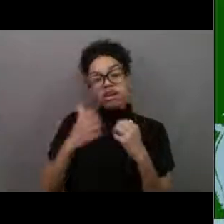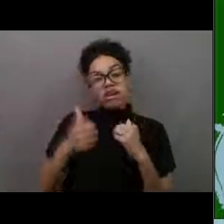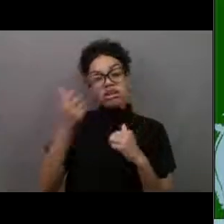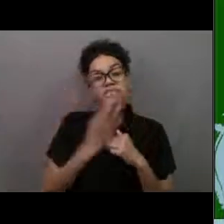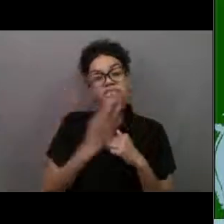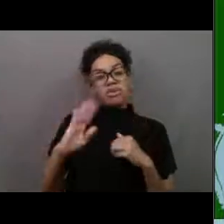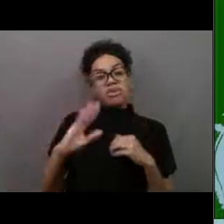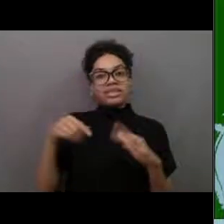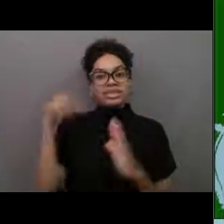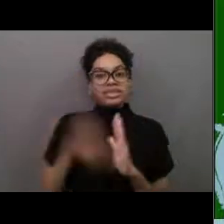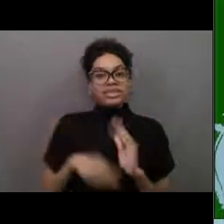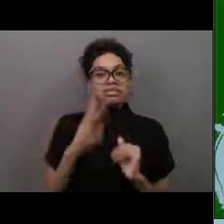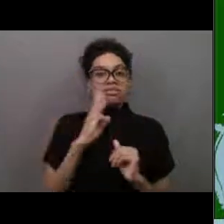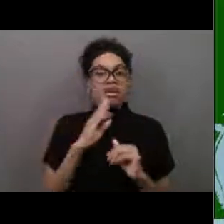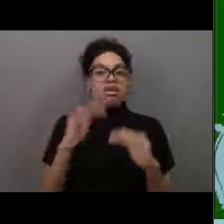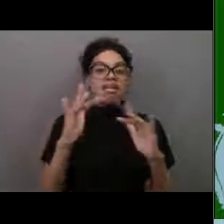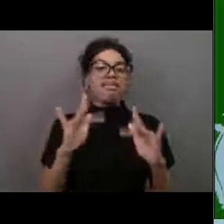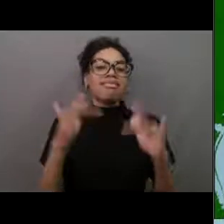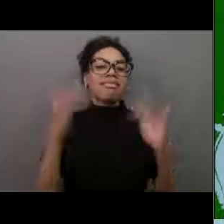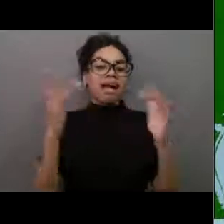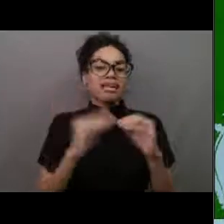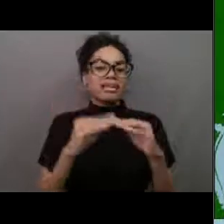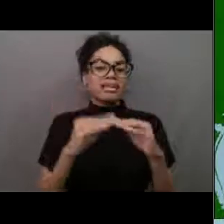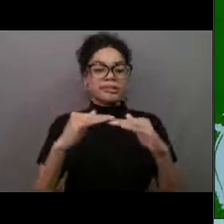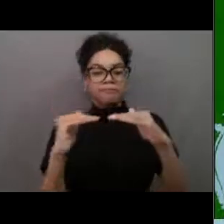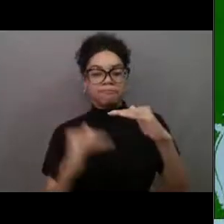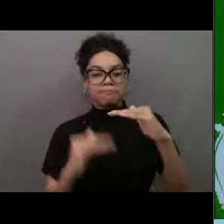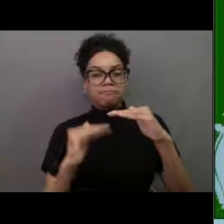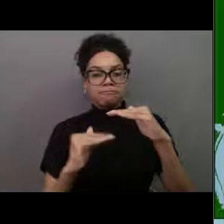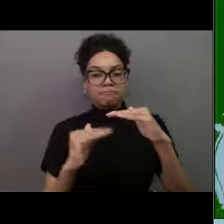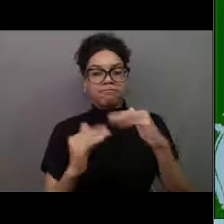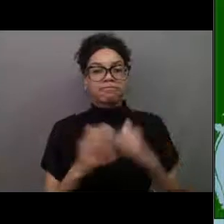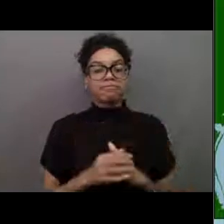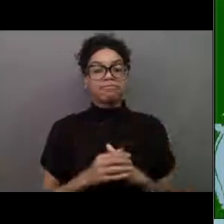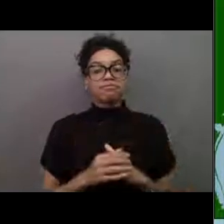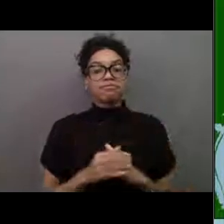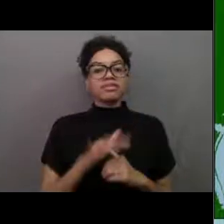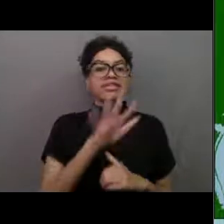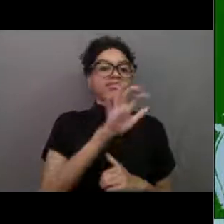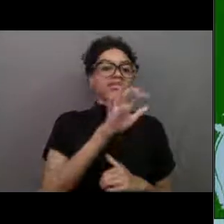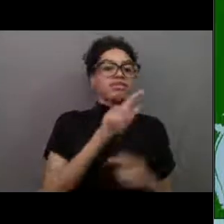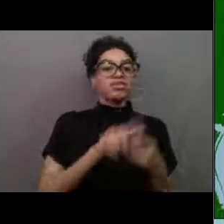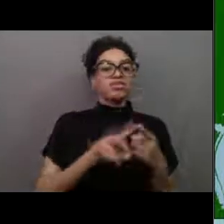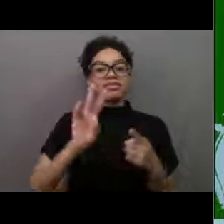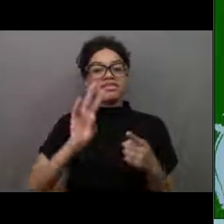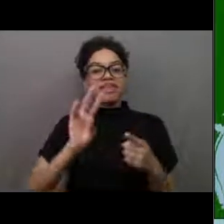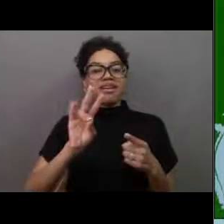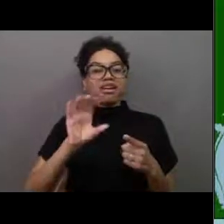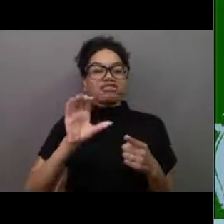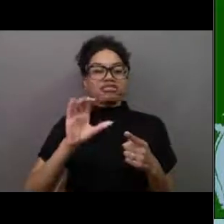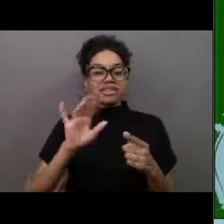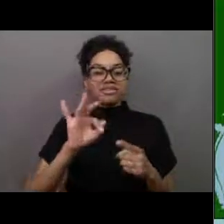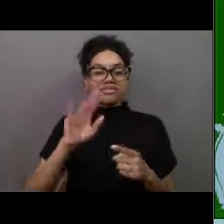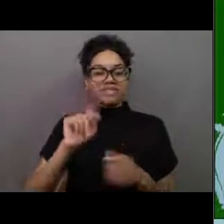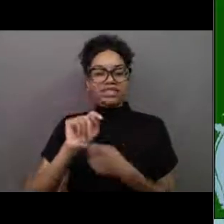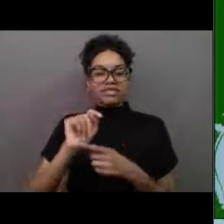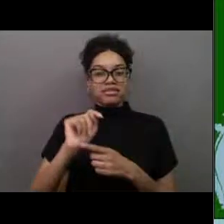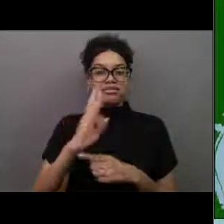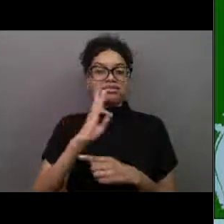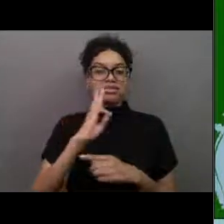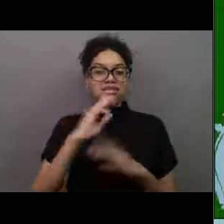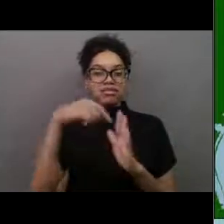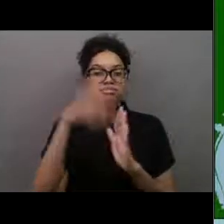waters. So the maximum depth out here is about 500 to 700 feet. But the red areas that you see here are all the banks.